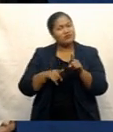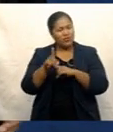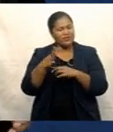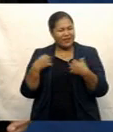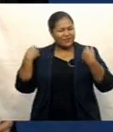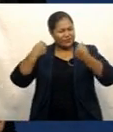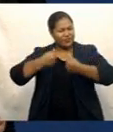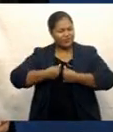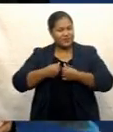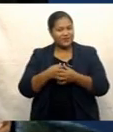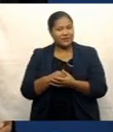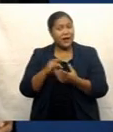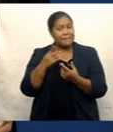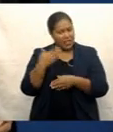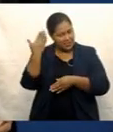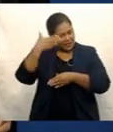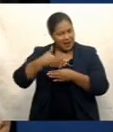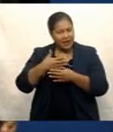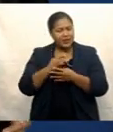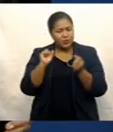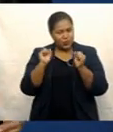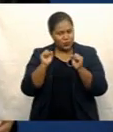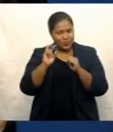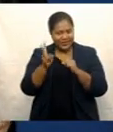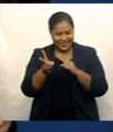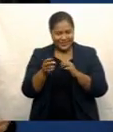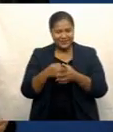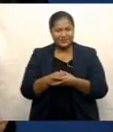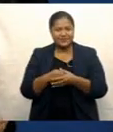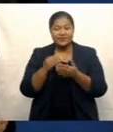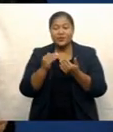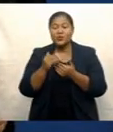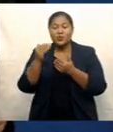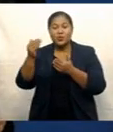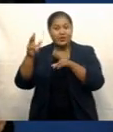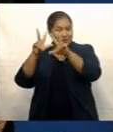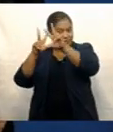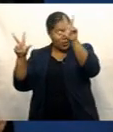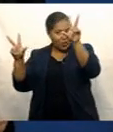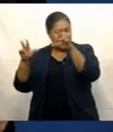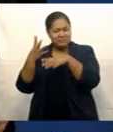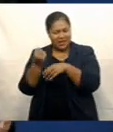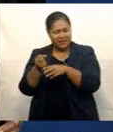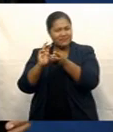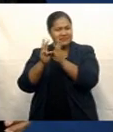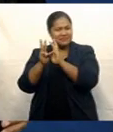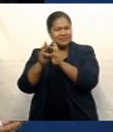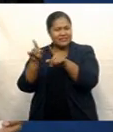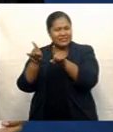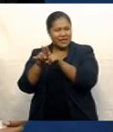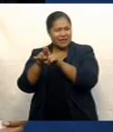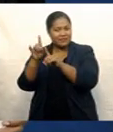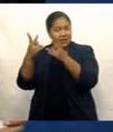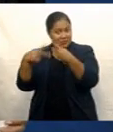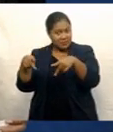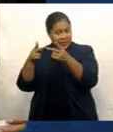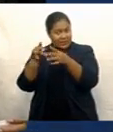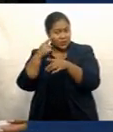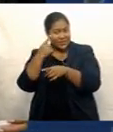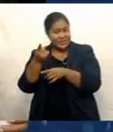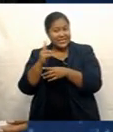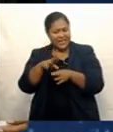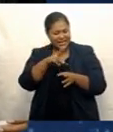on. The night will be cooler again. Moving further to the north, usual weather prevailed. The places we will be checking out